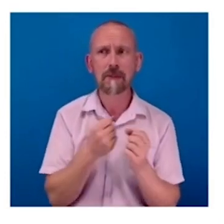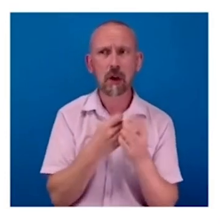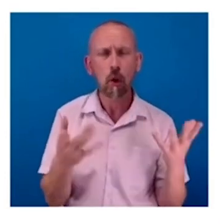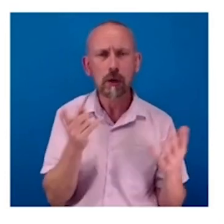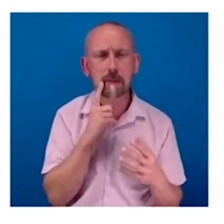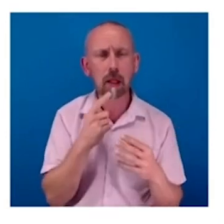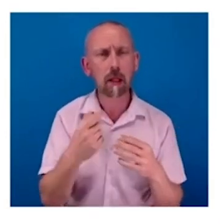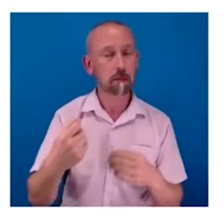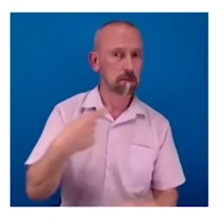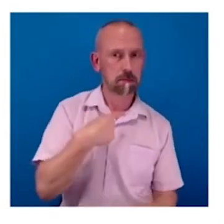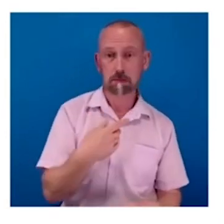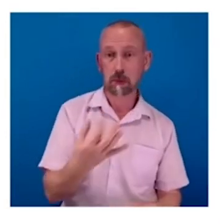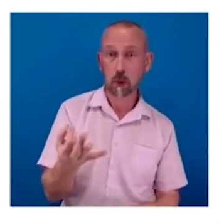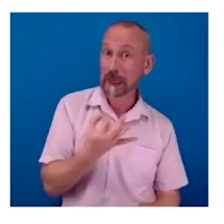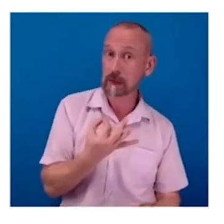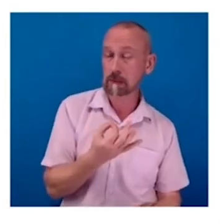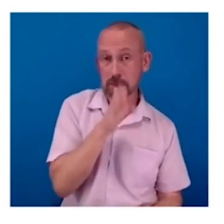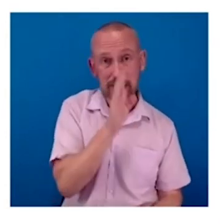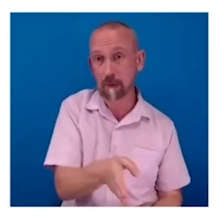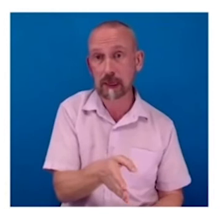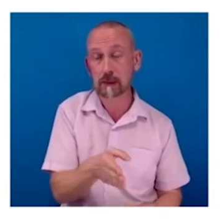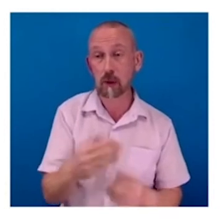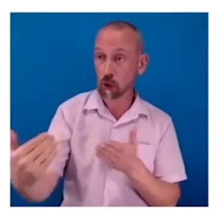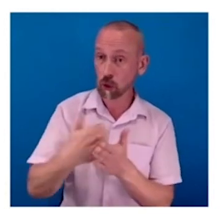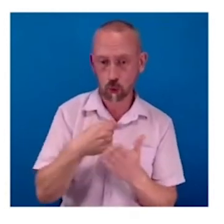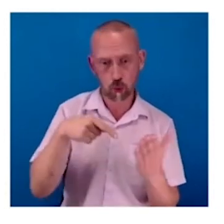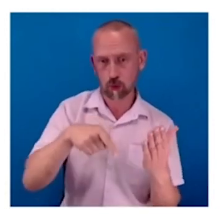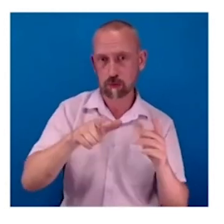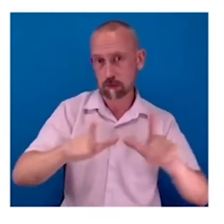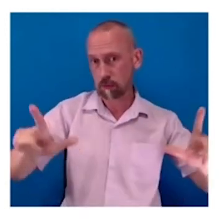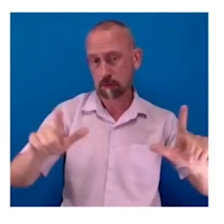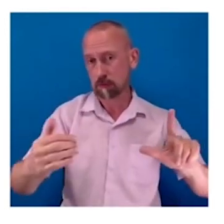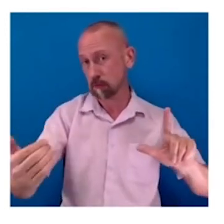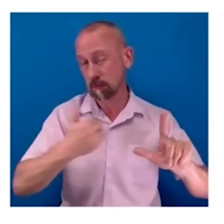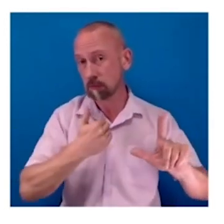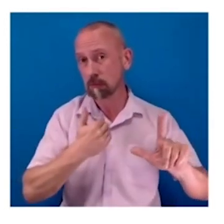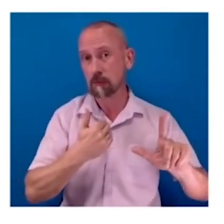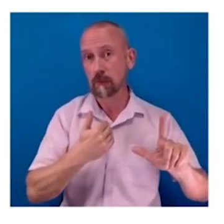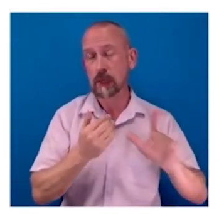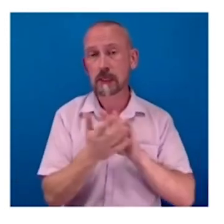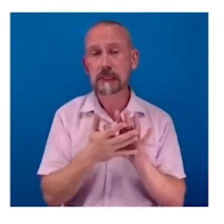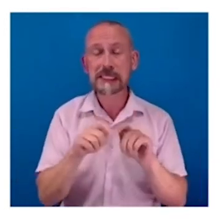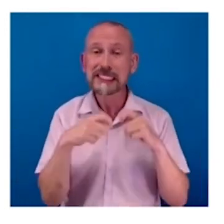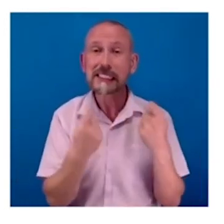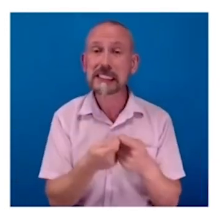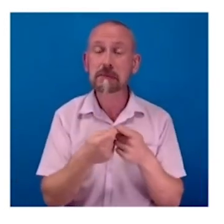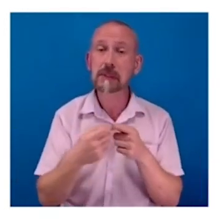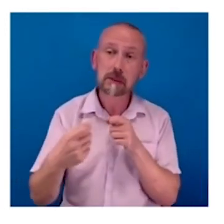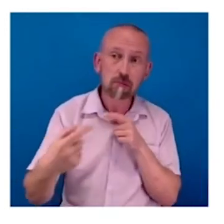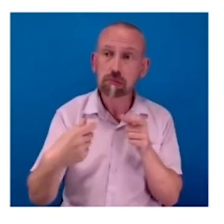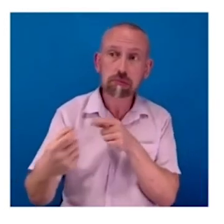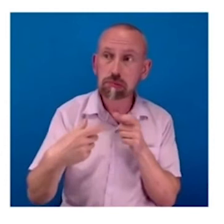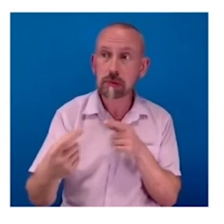questions, through the platform, and I just think I probably did more Teams messages than I did emails over the last